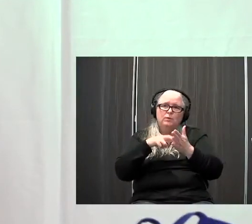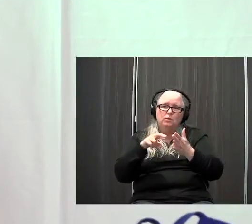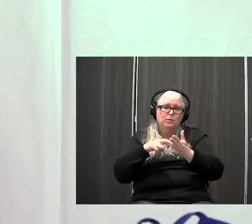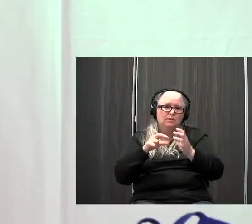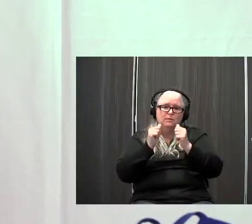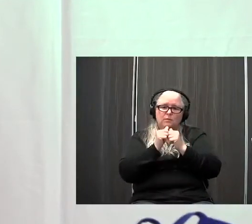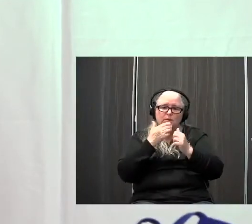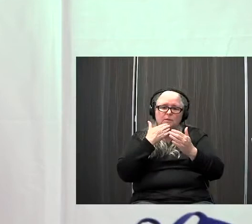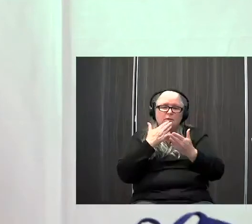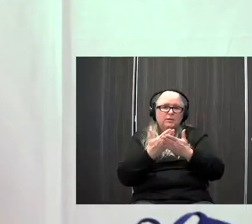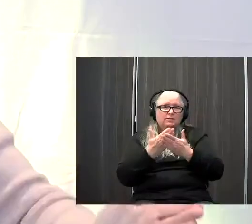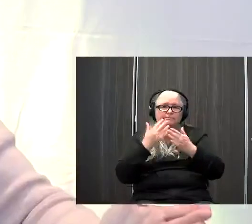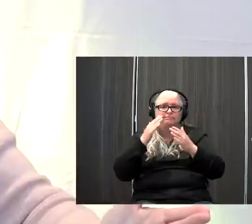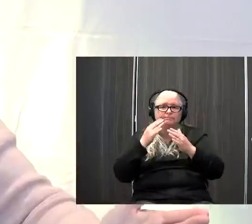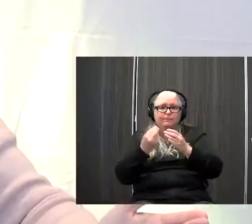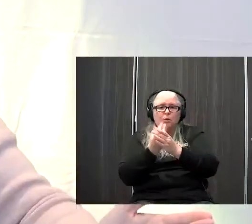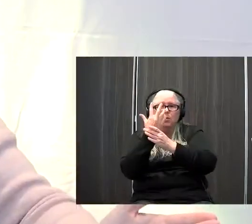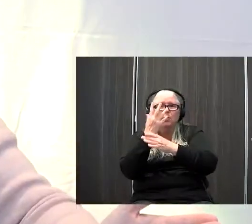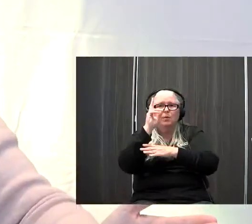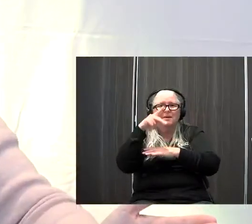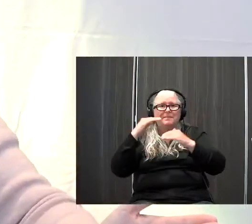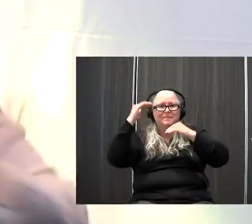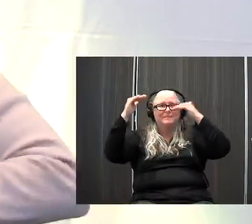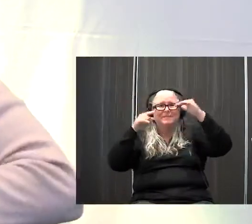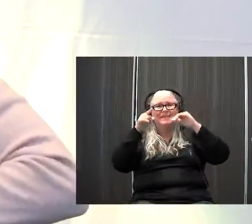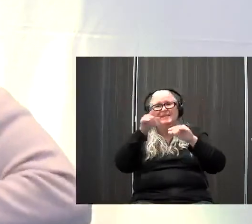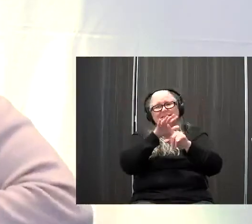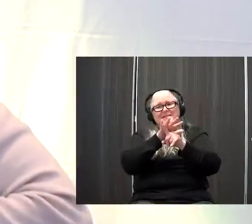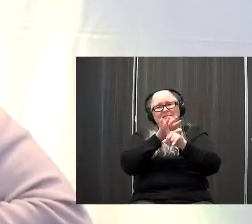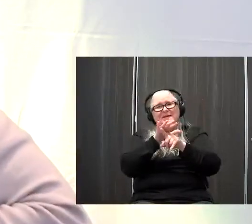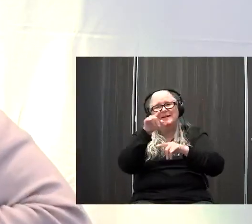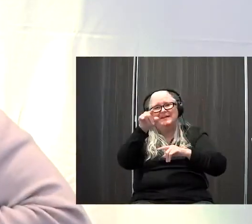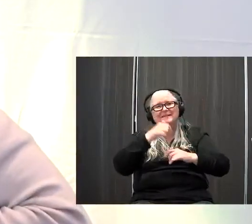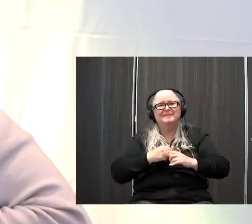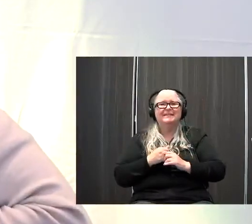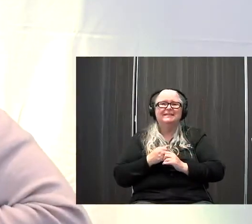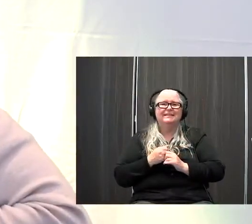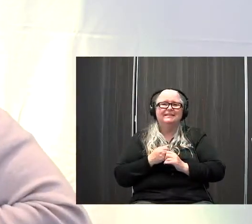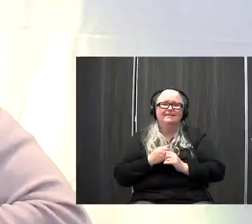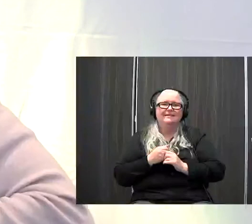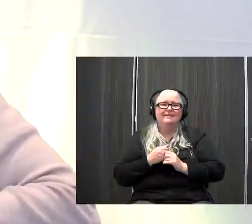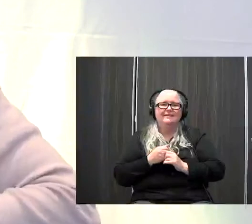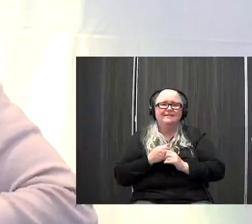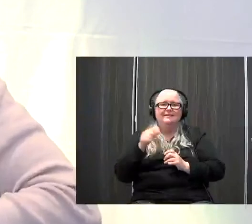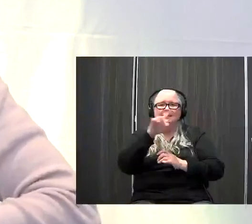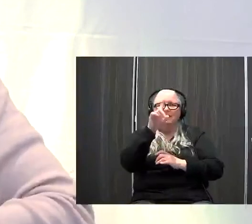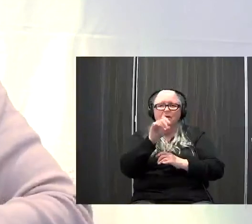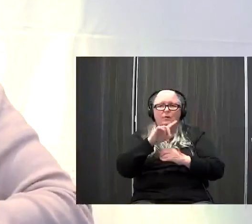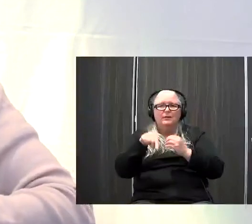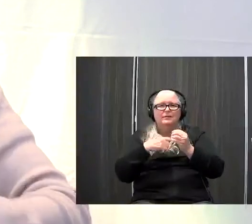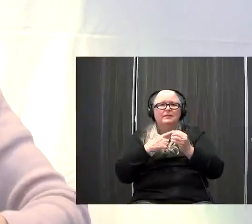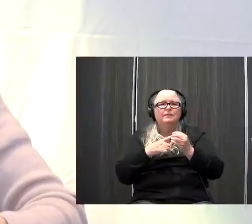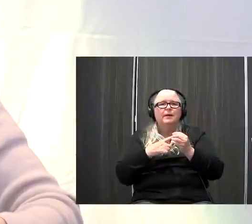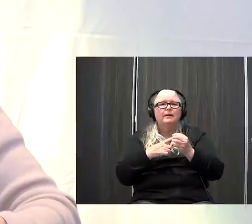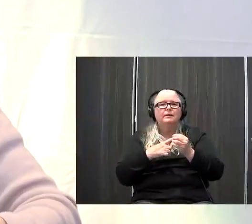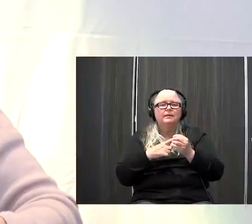adulthood. You're the popular one today. I've got another question for you, Dr. Simpson. So question about the likelihood